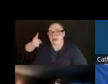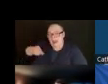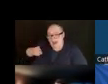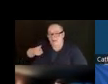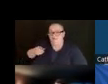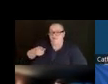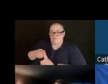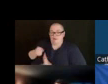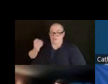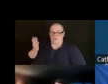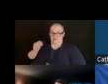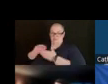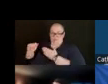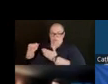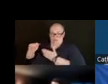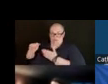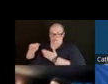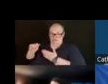$15.